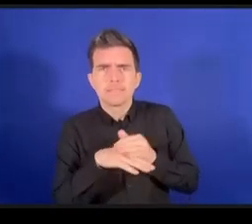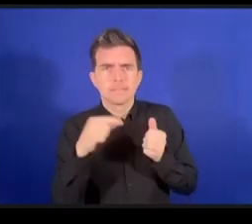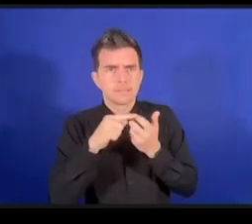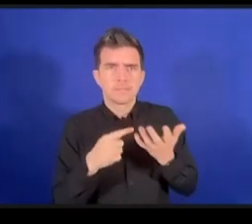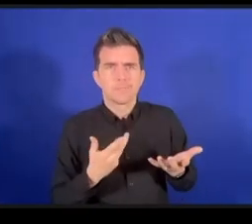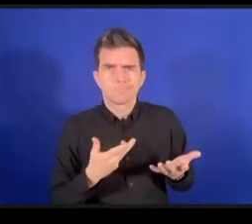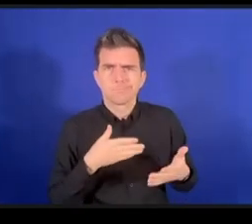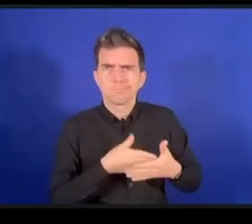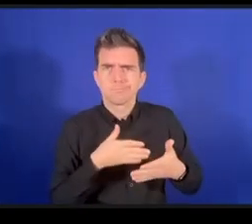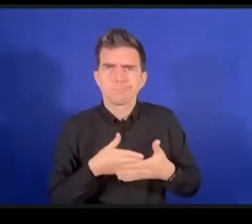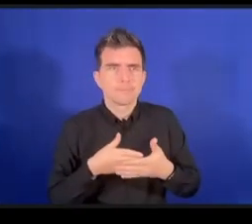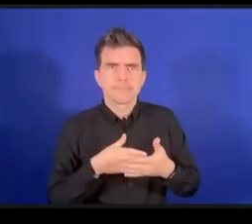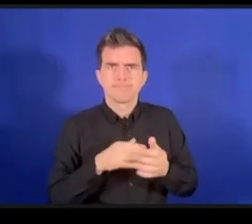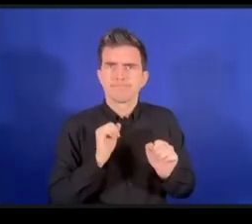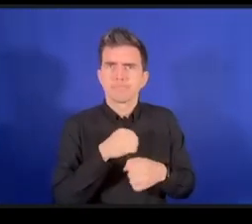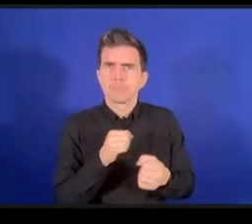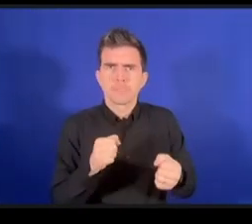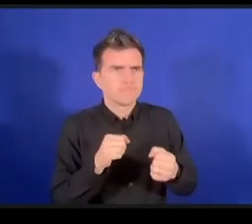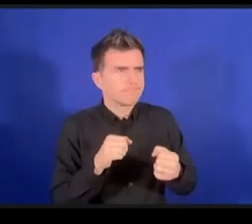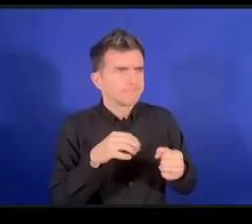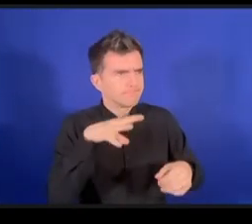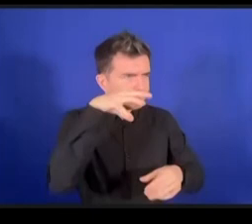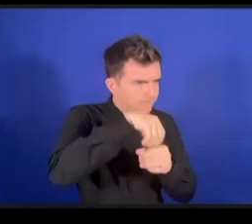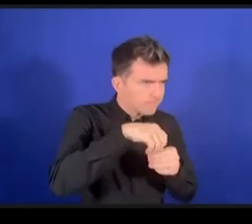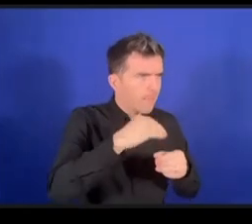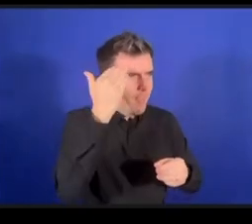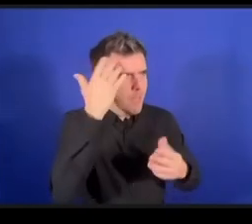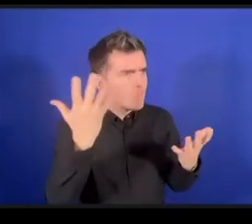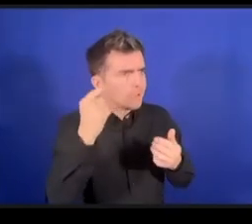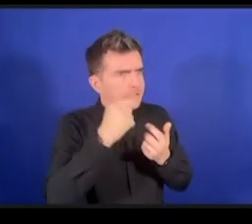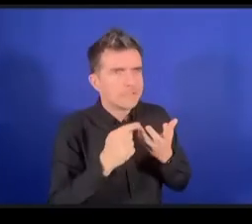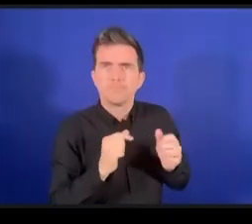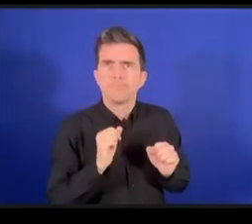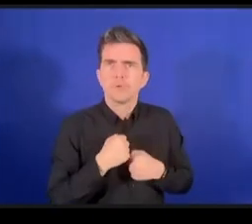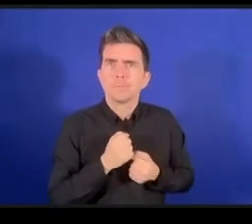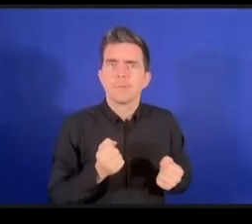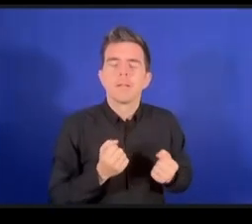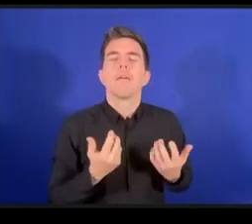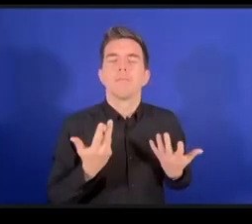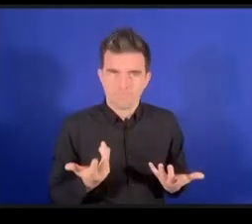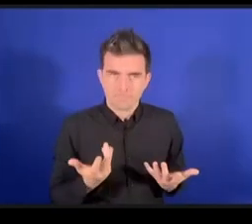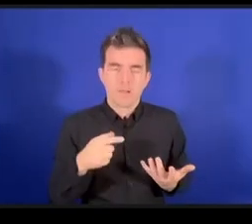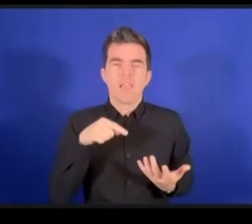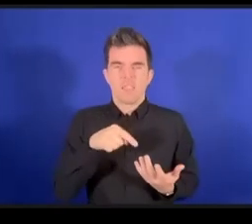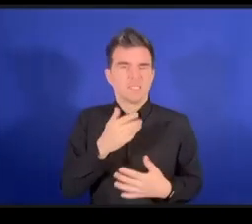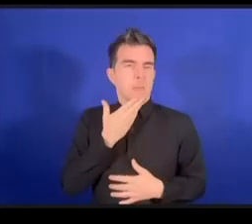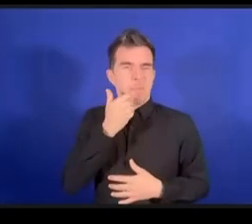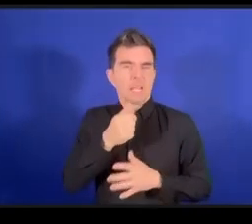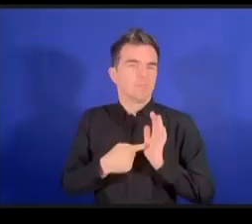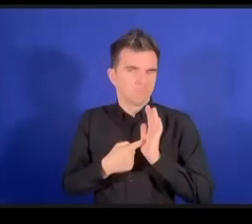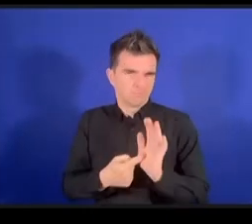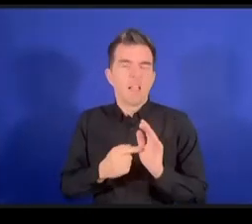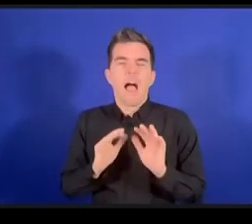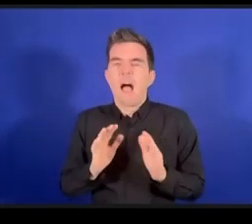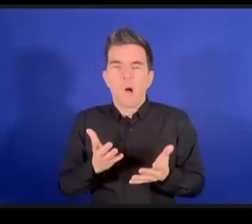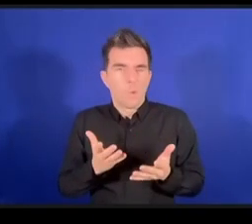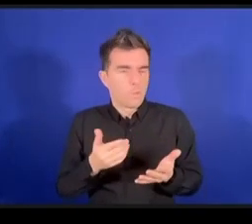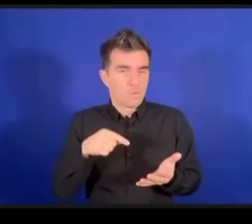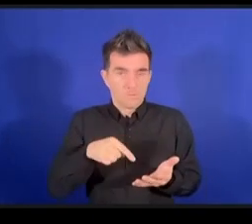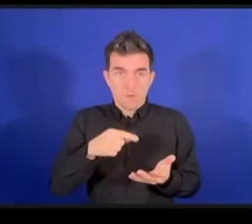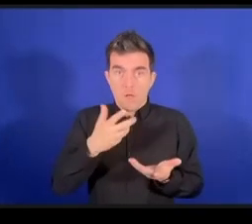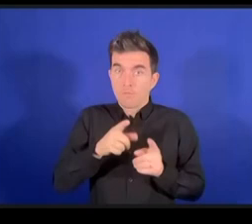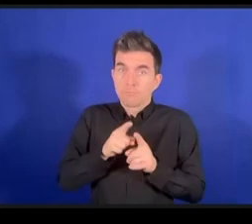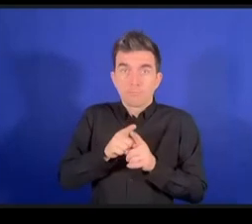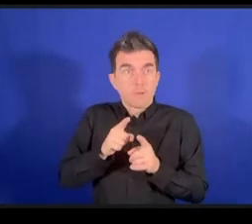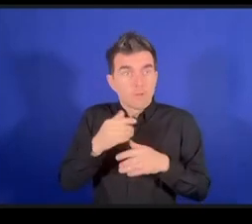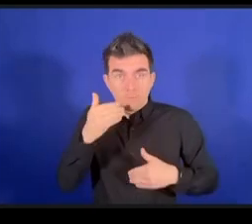be some of the information that was placed on the IGF website itself of 2023.